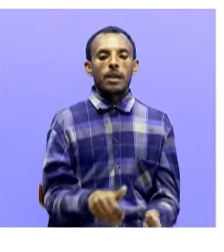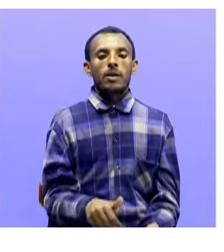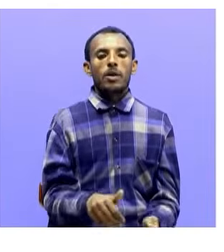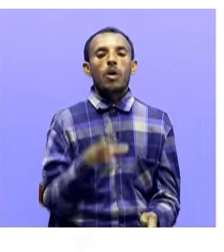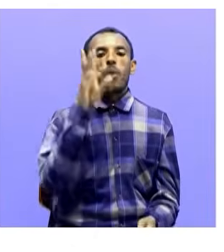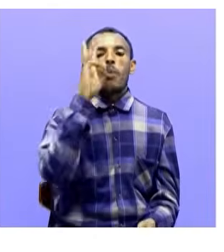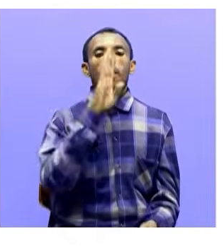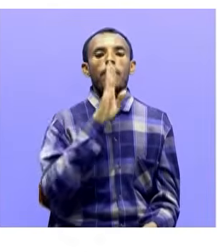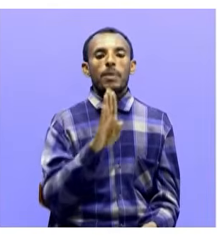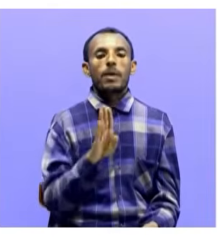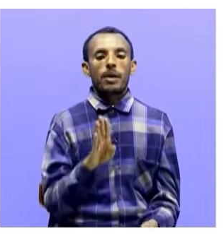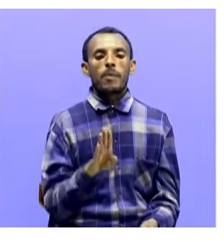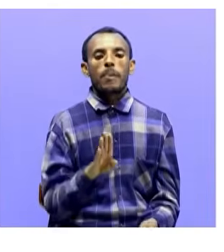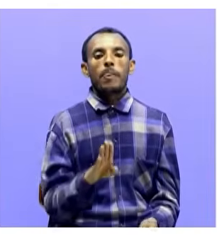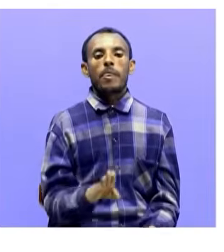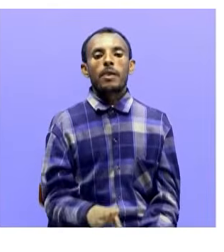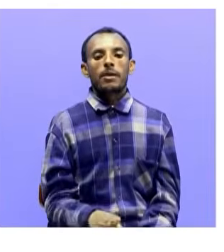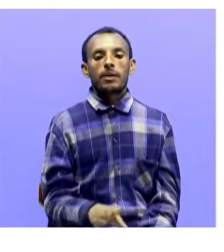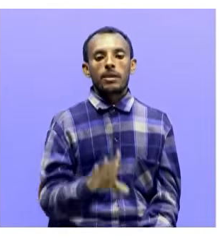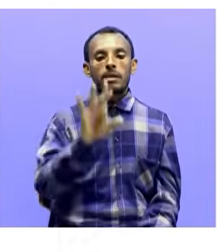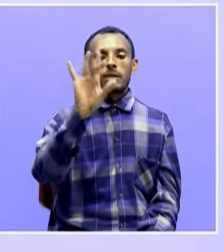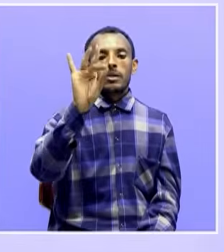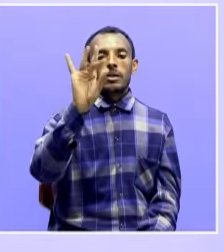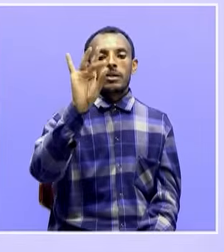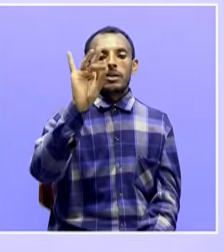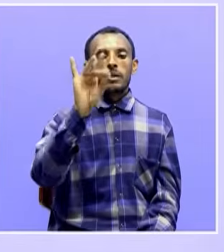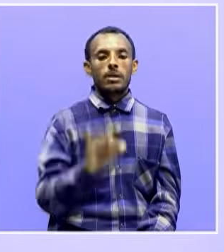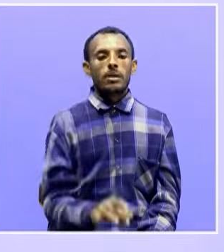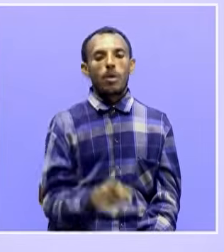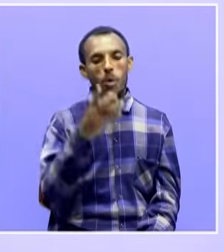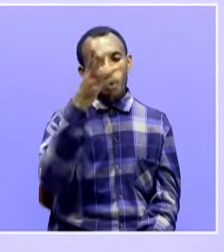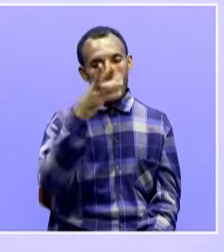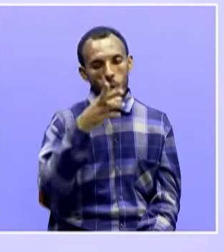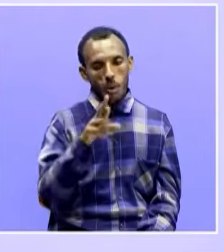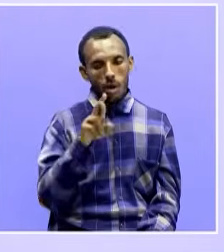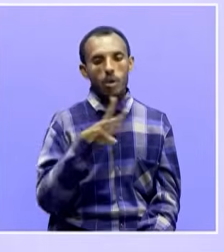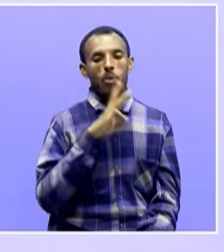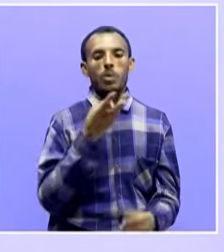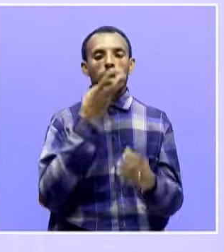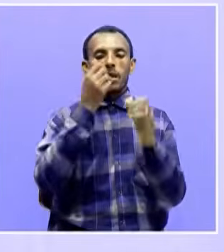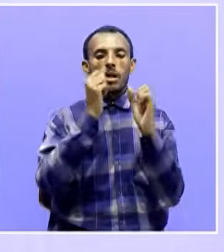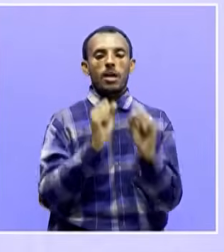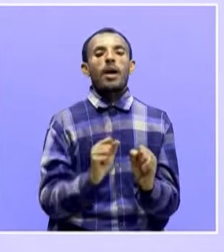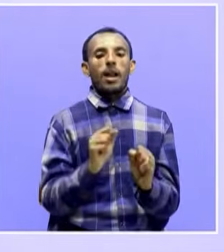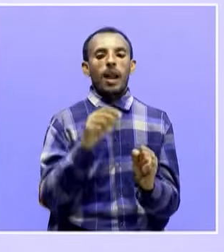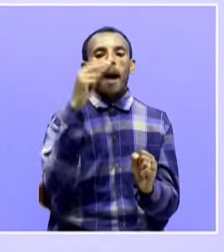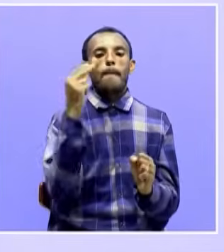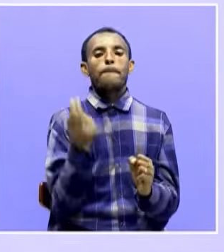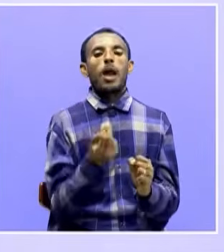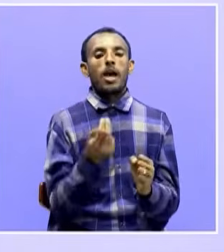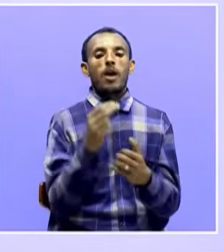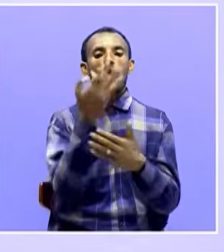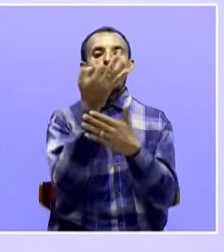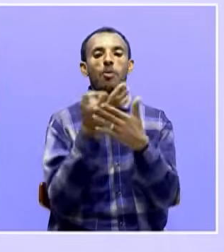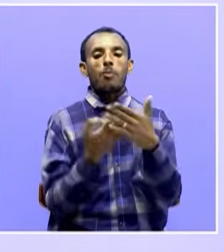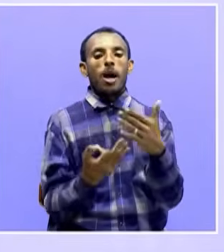will be, it is 8. Or we can apply a formula